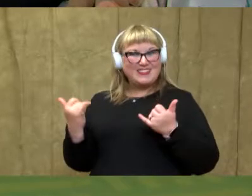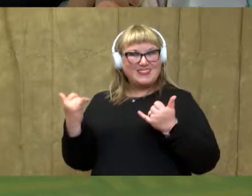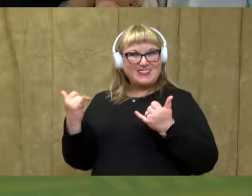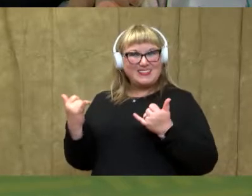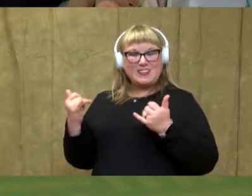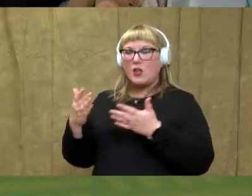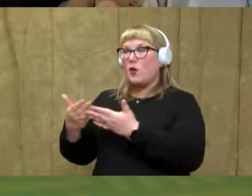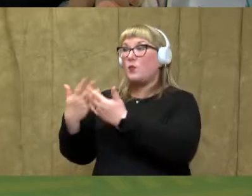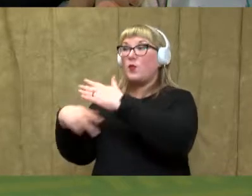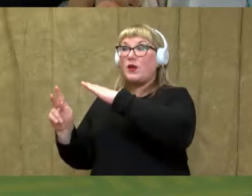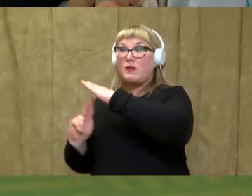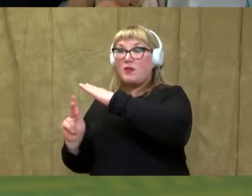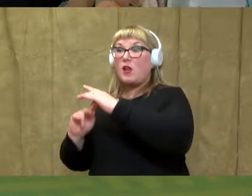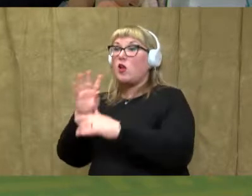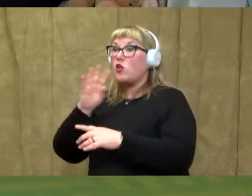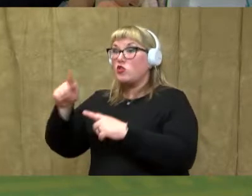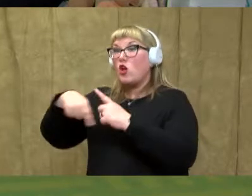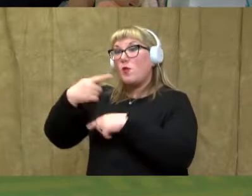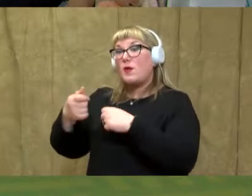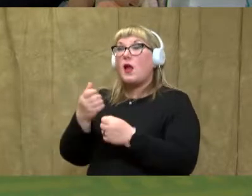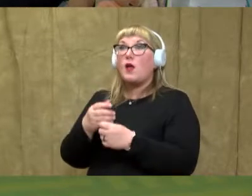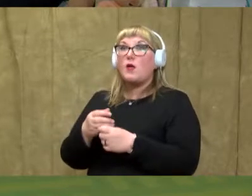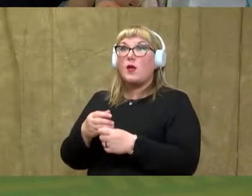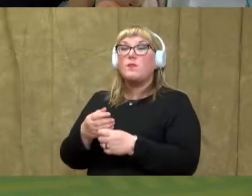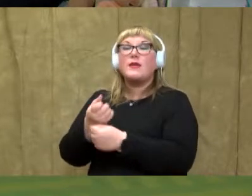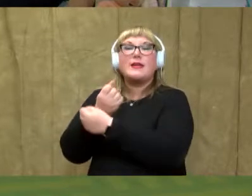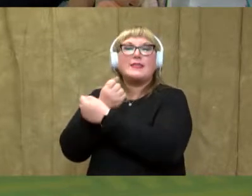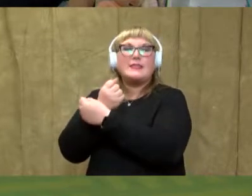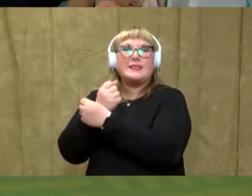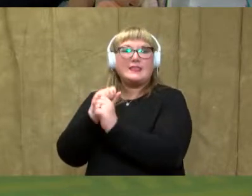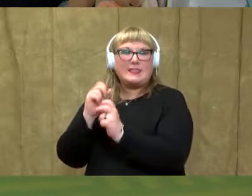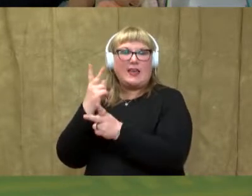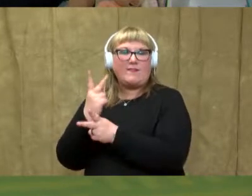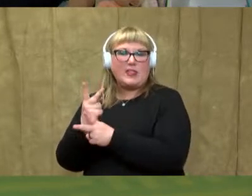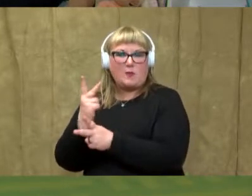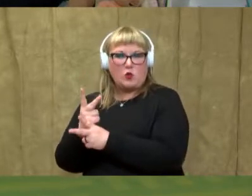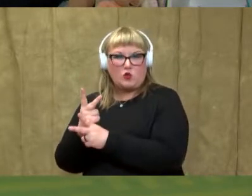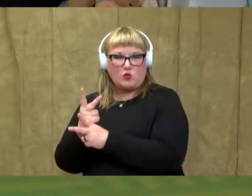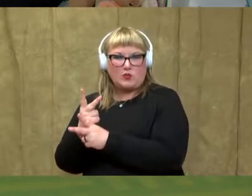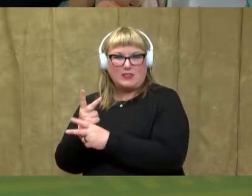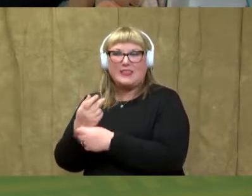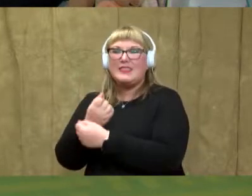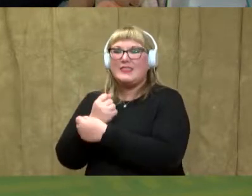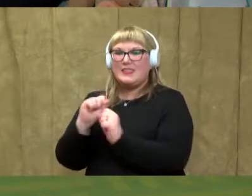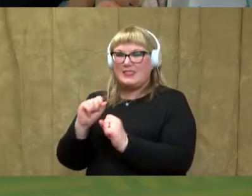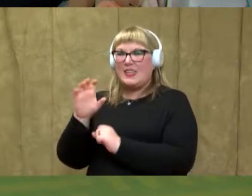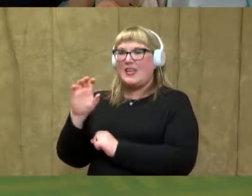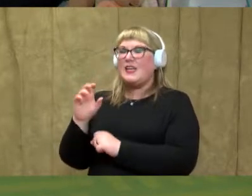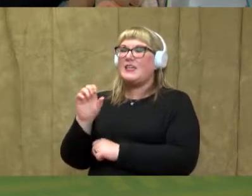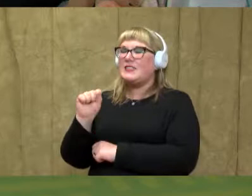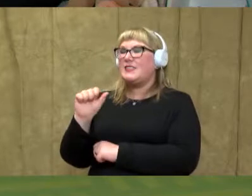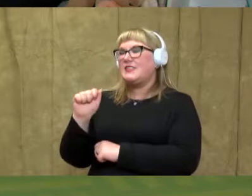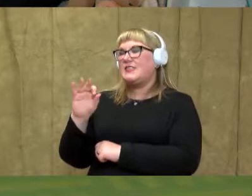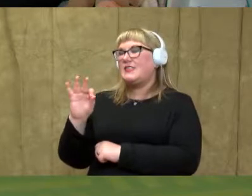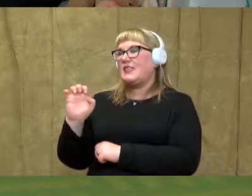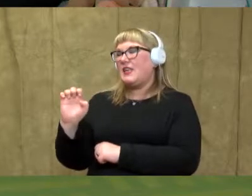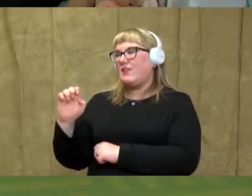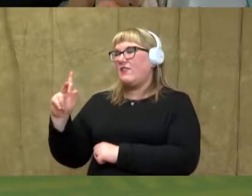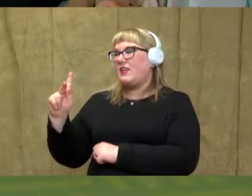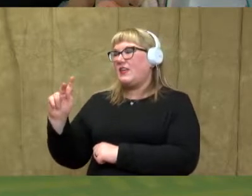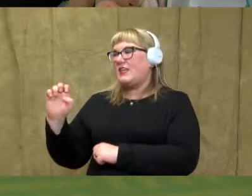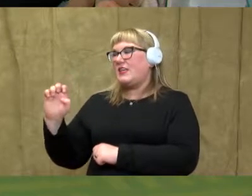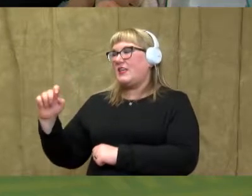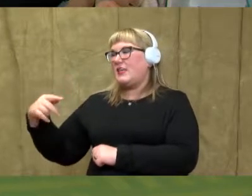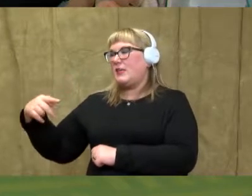in pre-K, we always talk about being safe keepers. Do you remember about safe keepers, Miss Harris? Yes, I do. It makes you